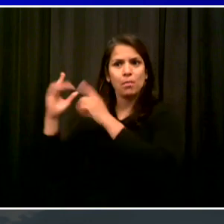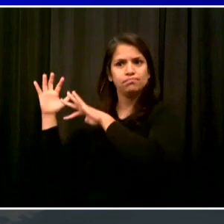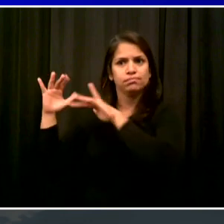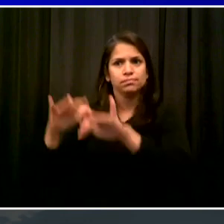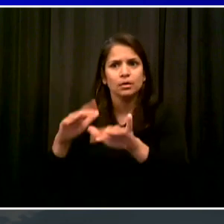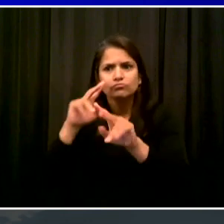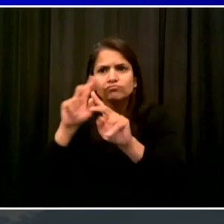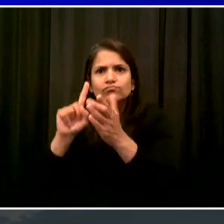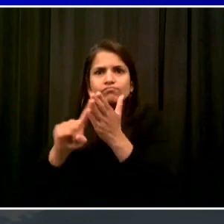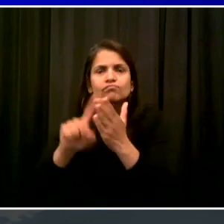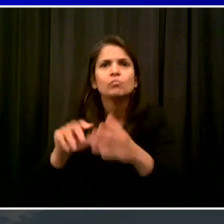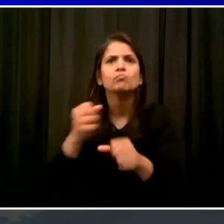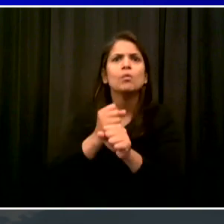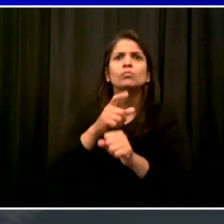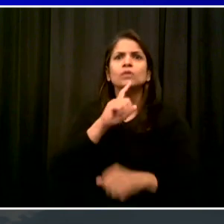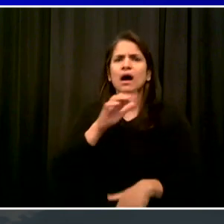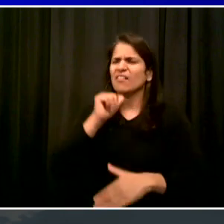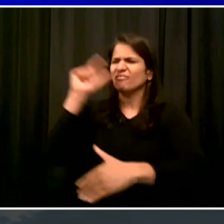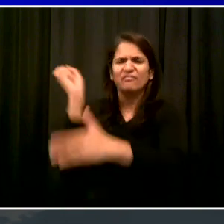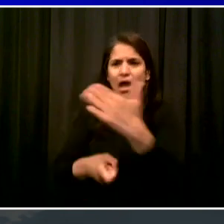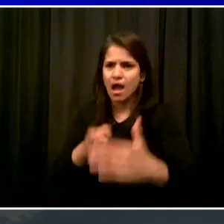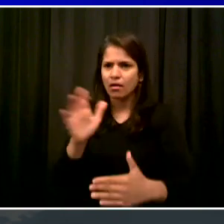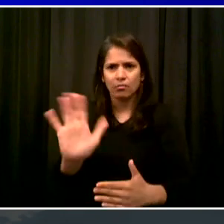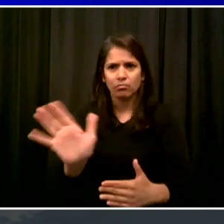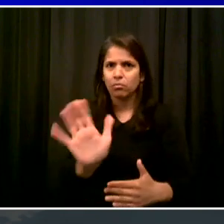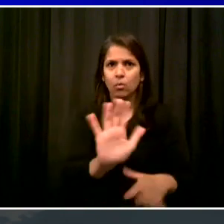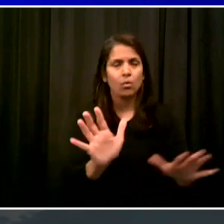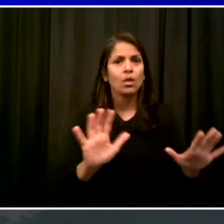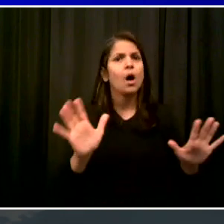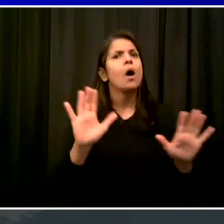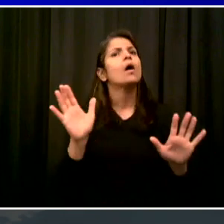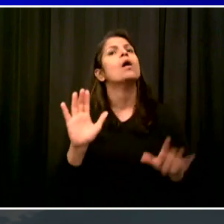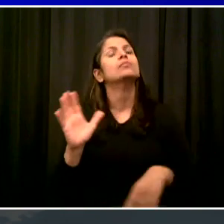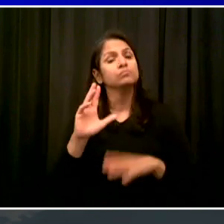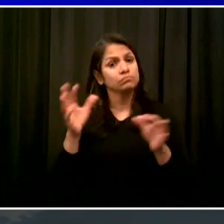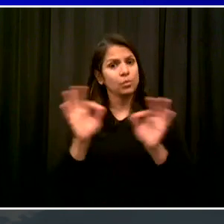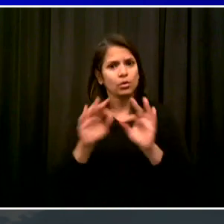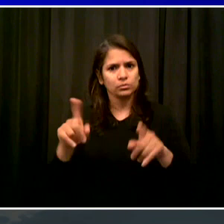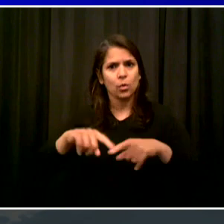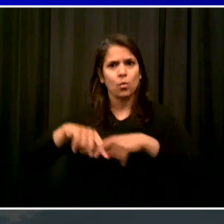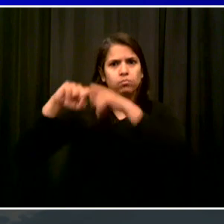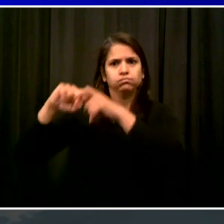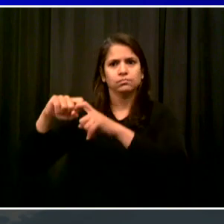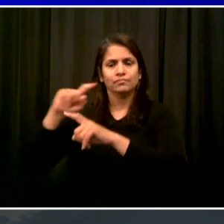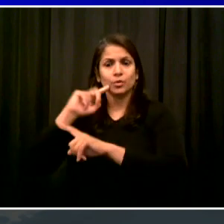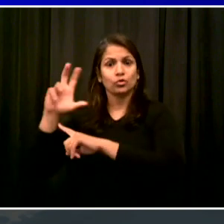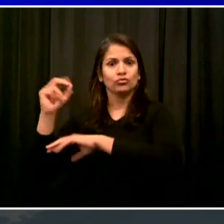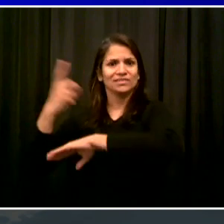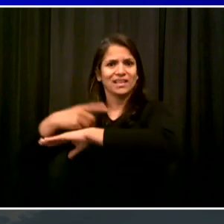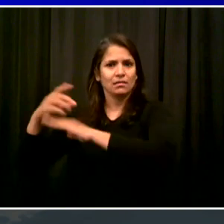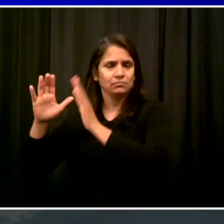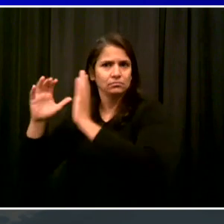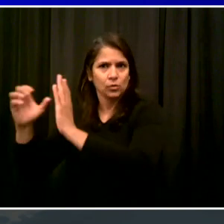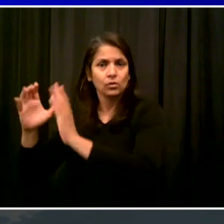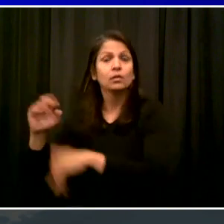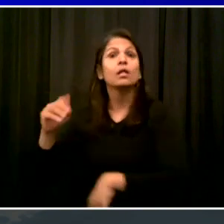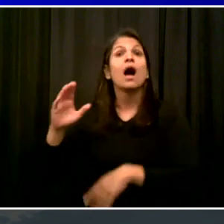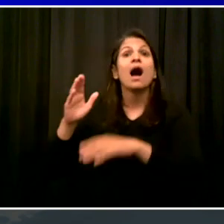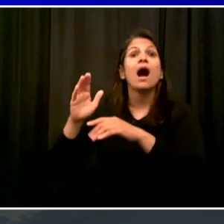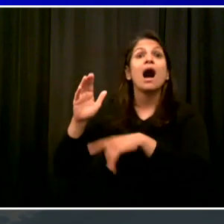don't want to give a single fine. I don't want to take money from anyone unless you are ignoring the health and safety needs of your workers.